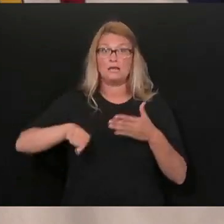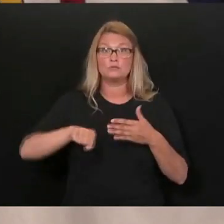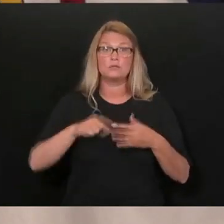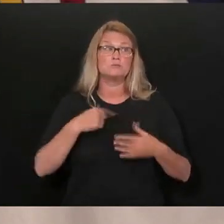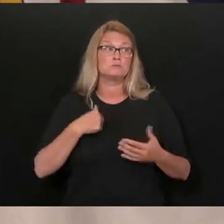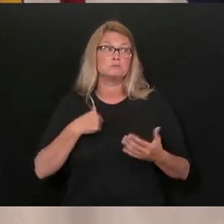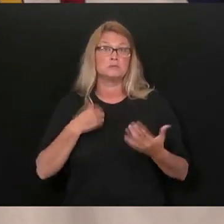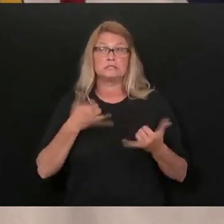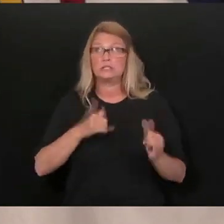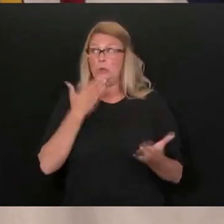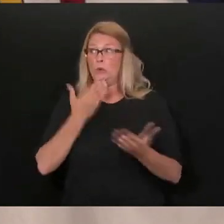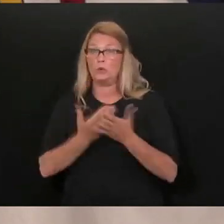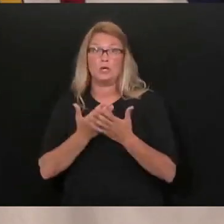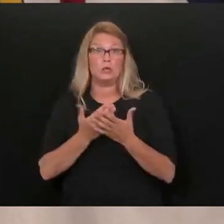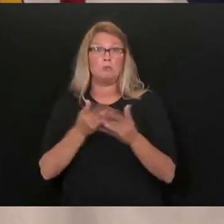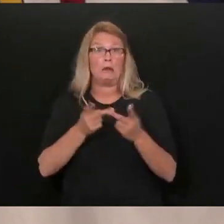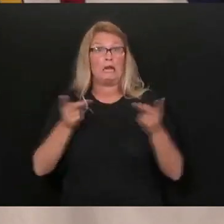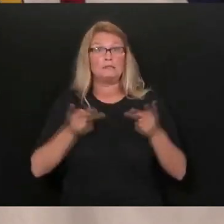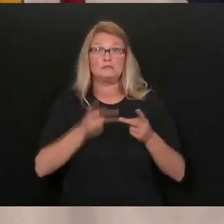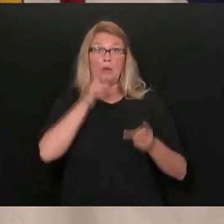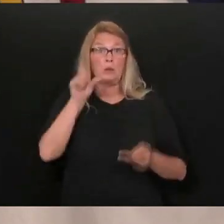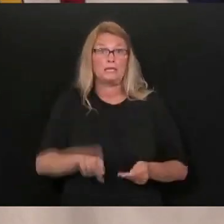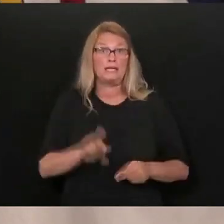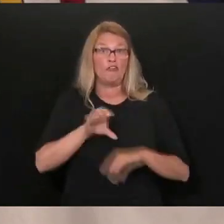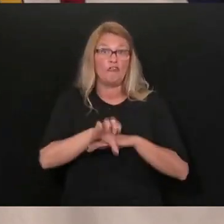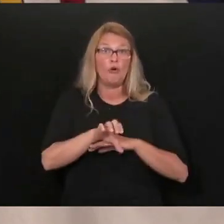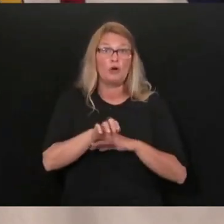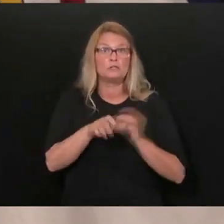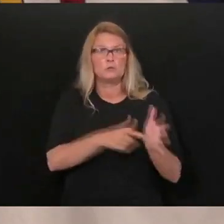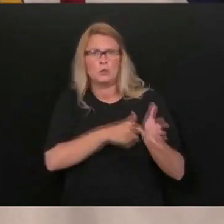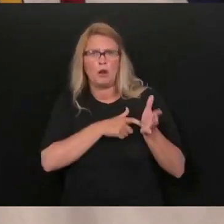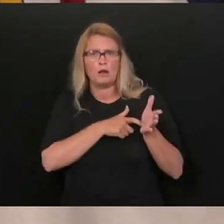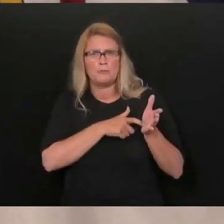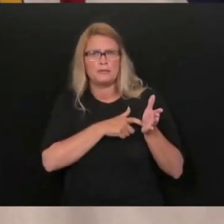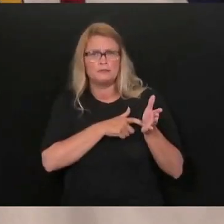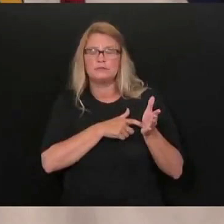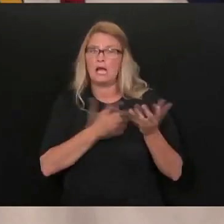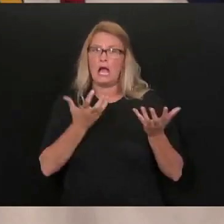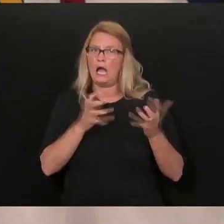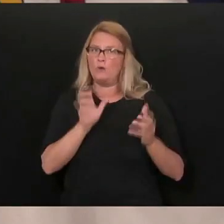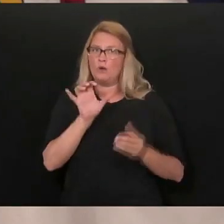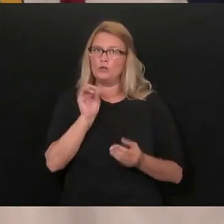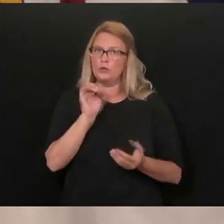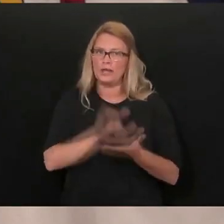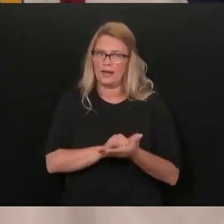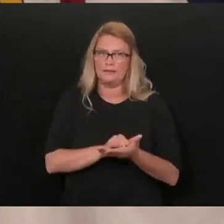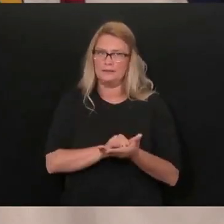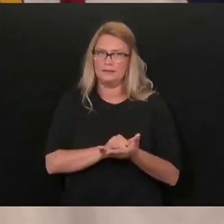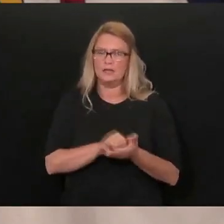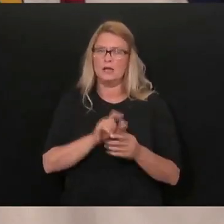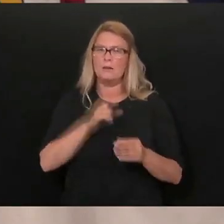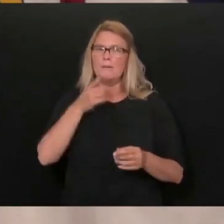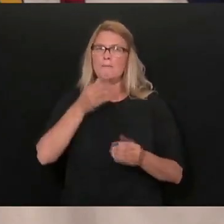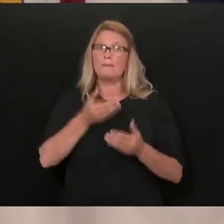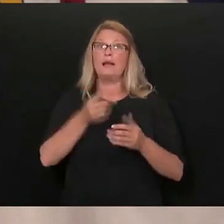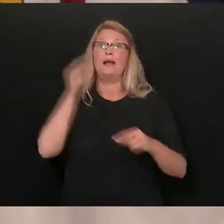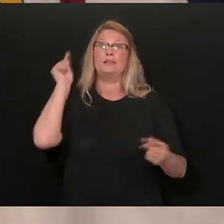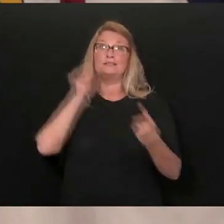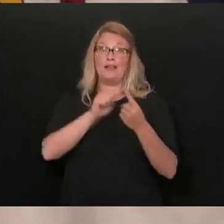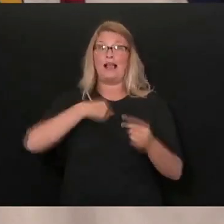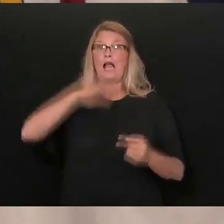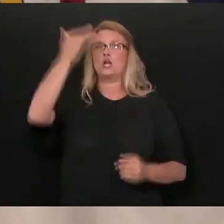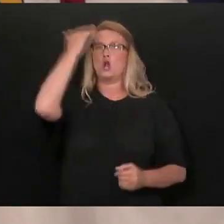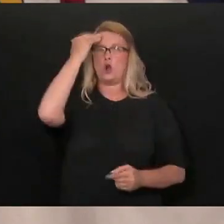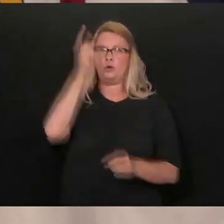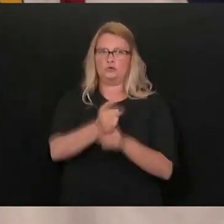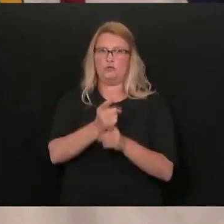we're still in good shape. And believe me, be the last thing on earth that I'm going to do is pull the trigger until I know that it's the right thing to do.